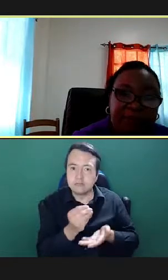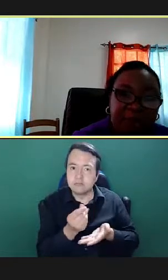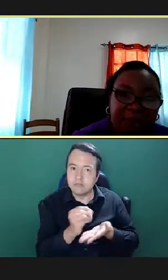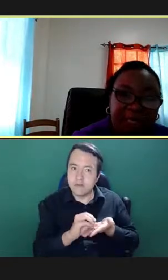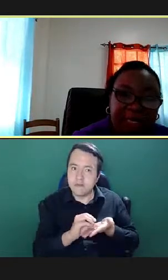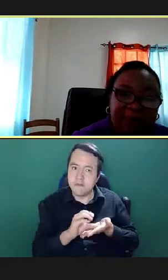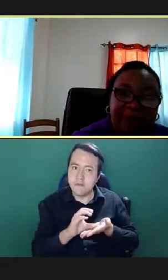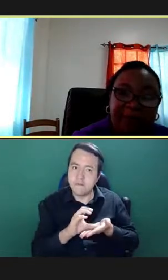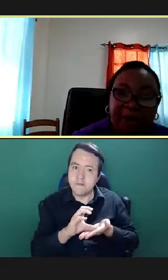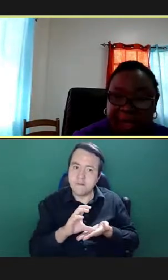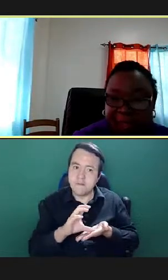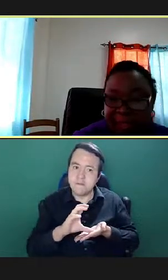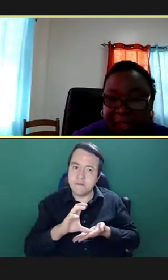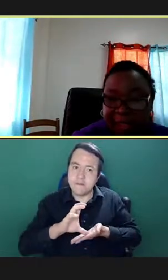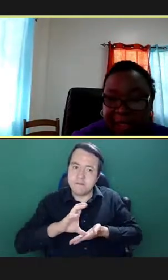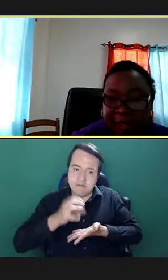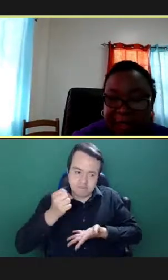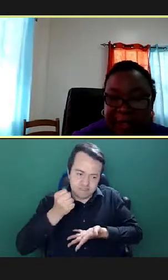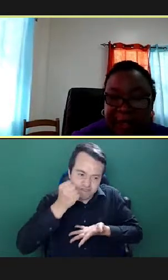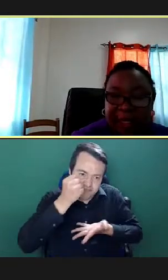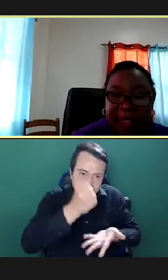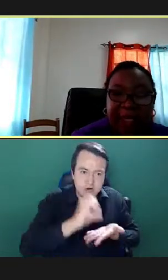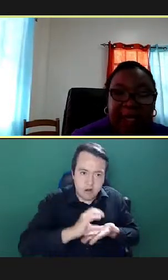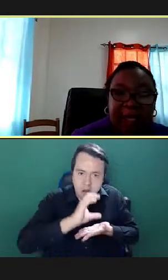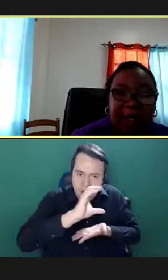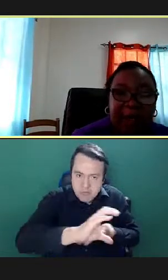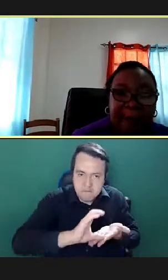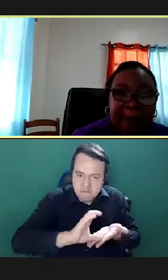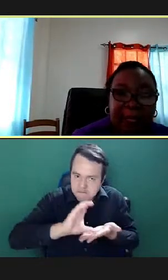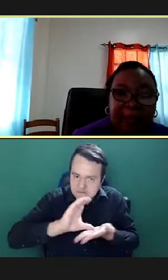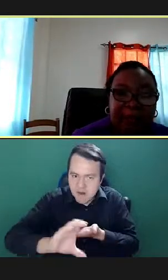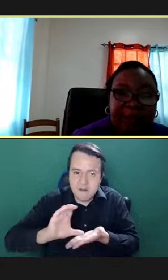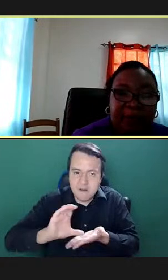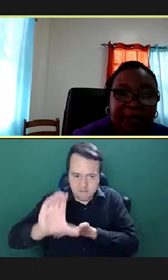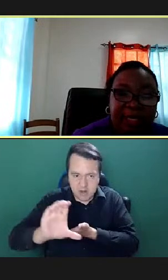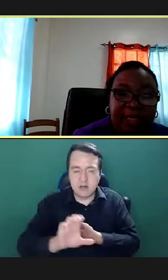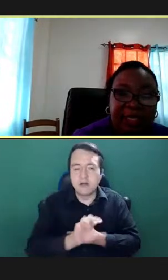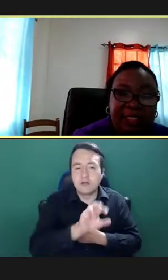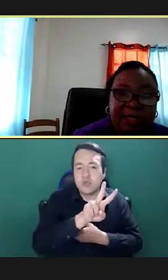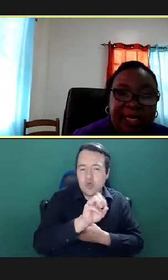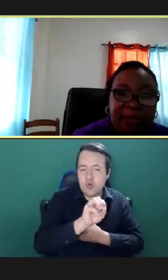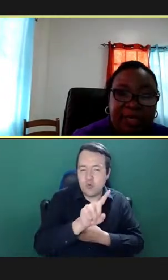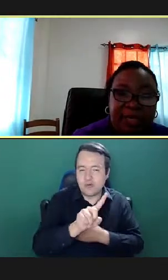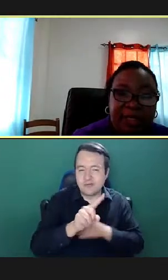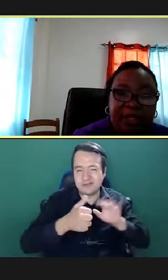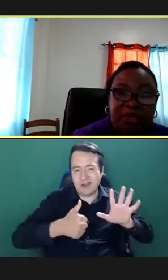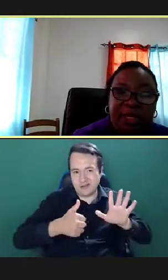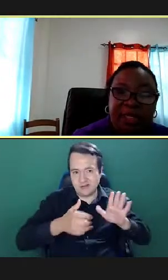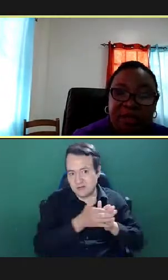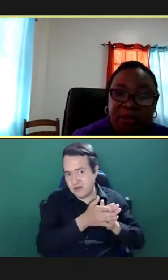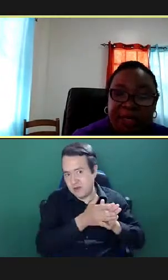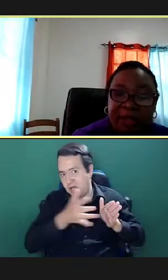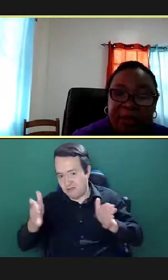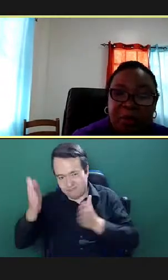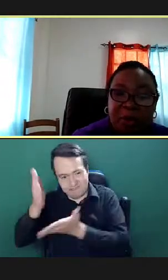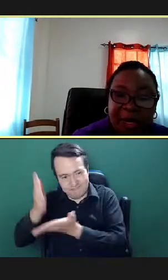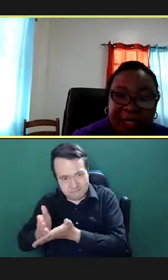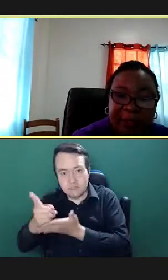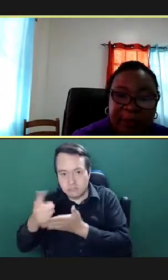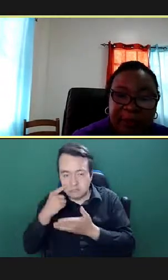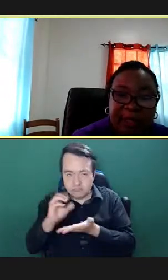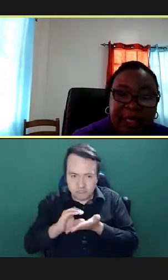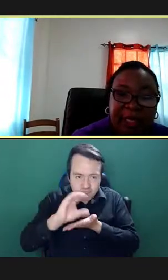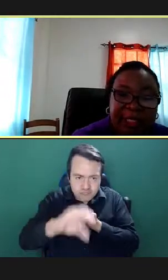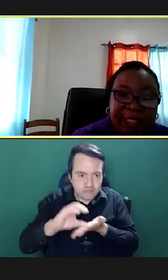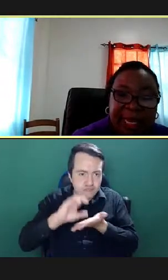more funding for mental health. The funding that has been allocated in